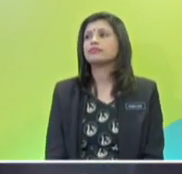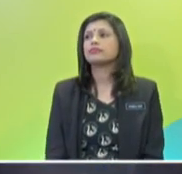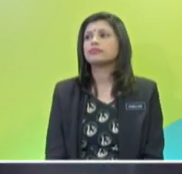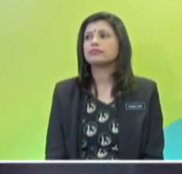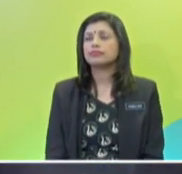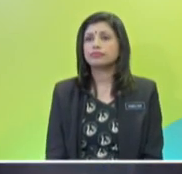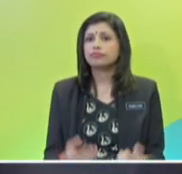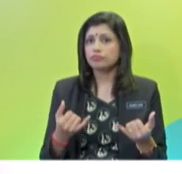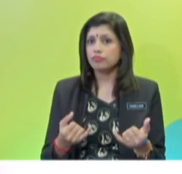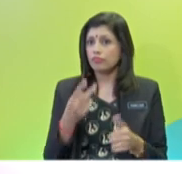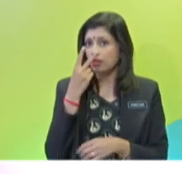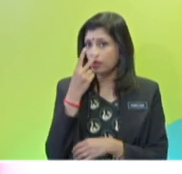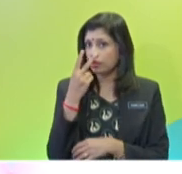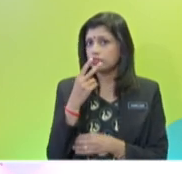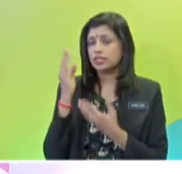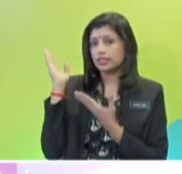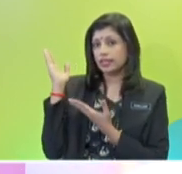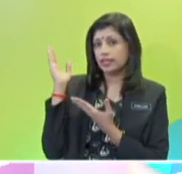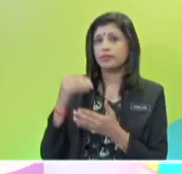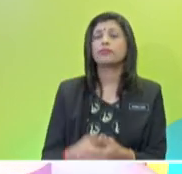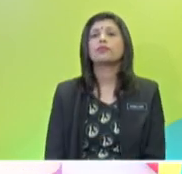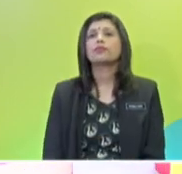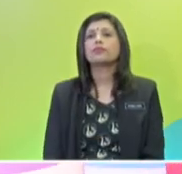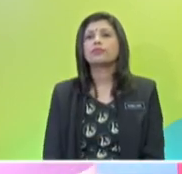at the picture and the question provided here. Okay. Okay,